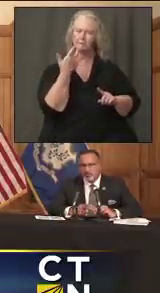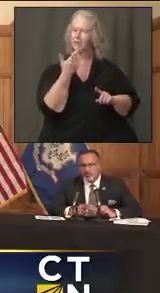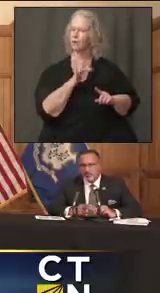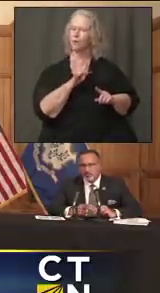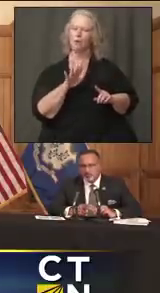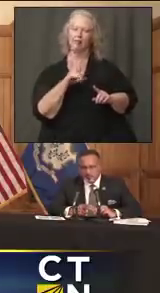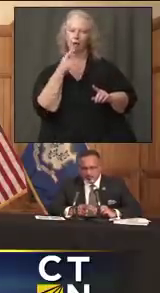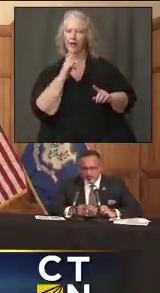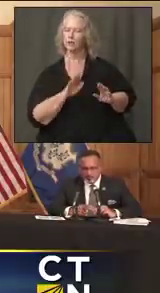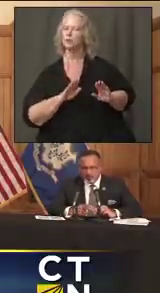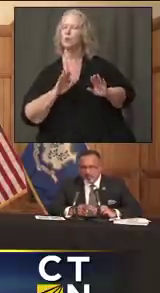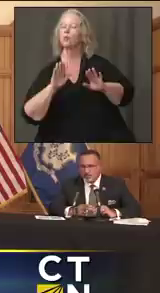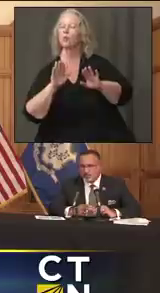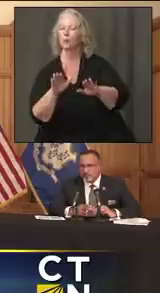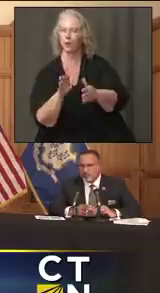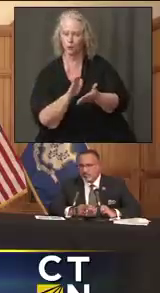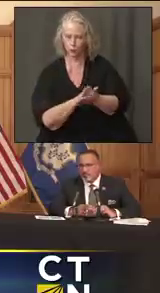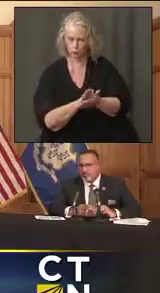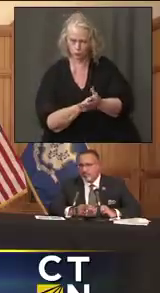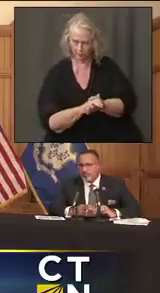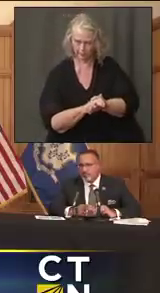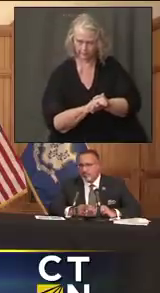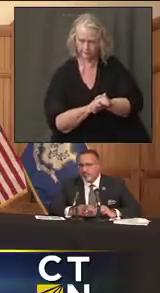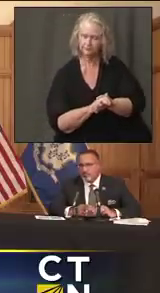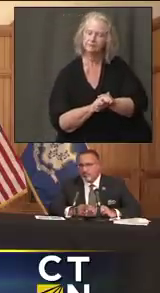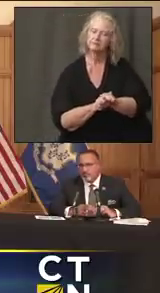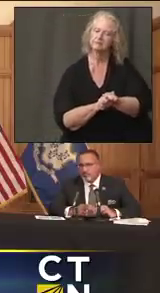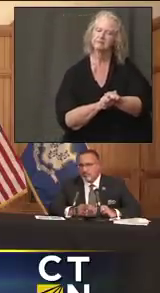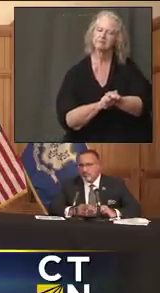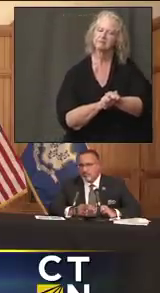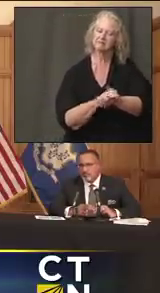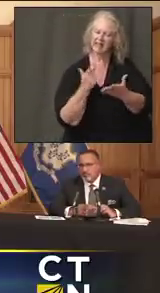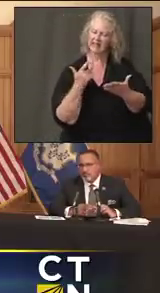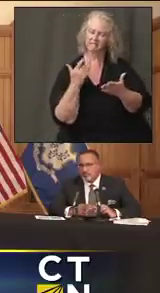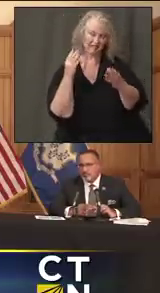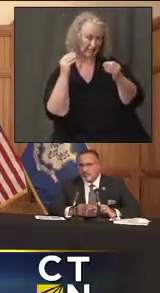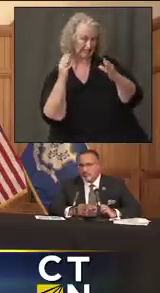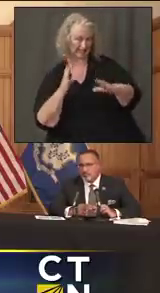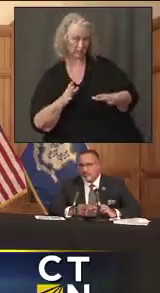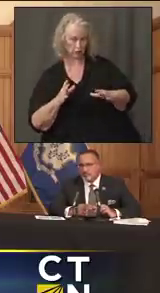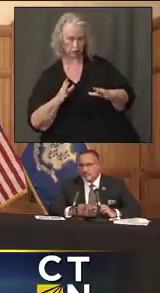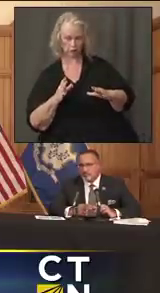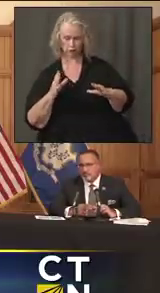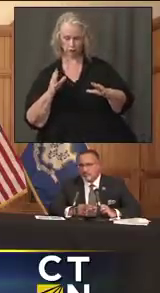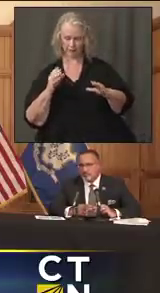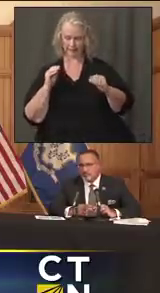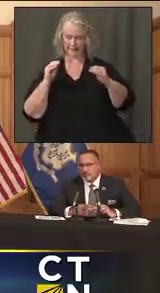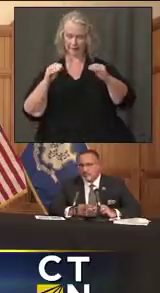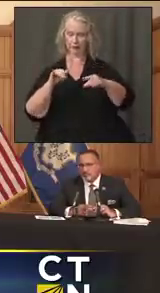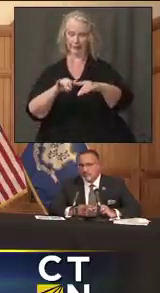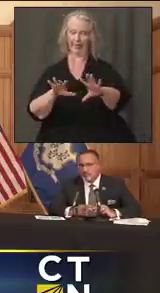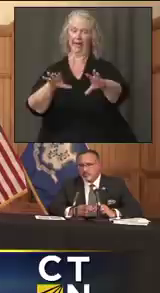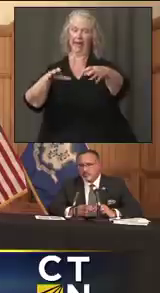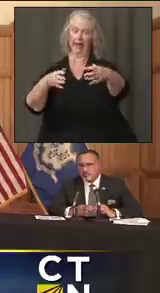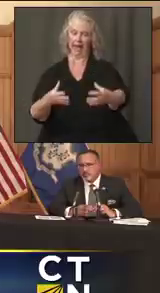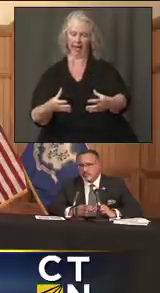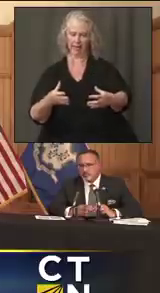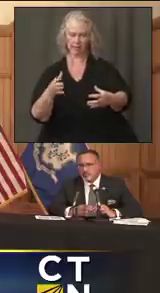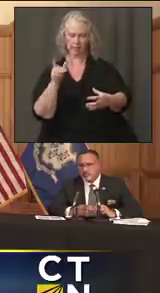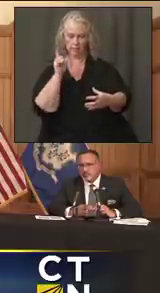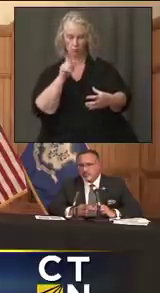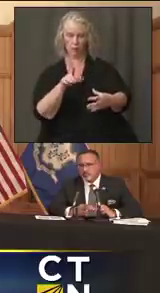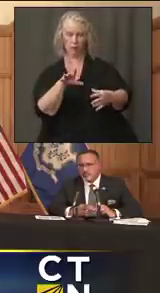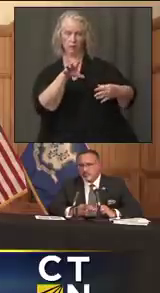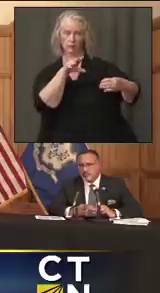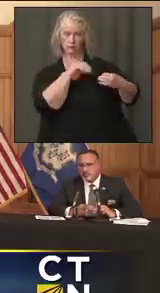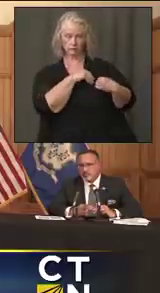to school? I can't imagine that a teacher who's teaching an in-person class is also going to be doing remote learning